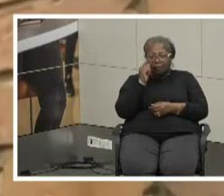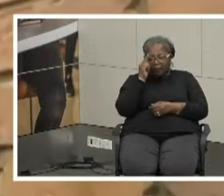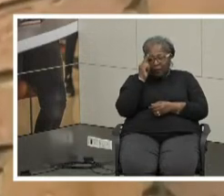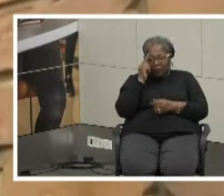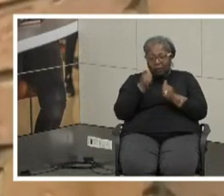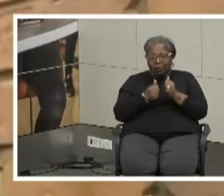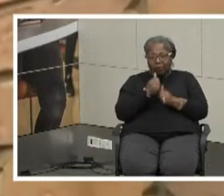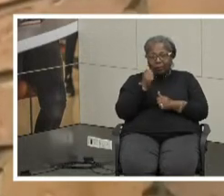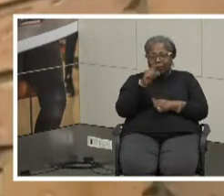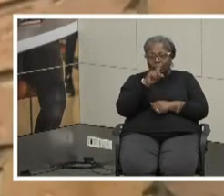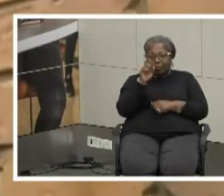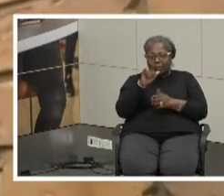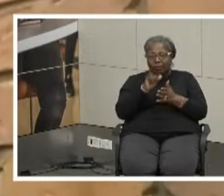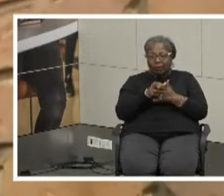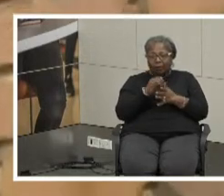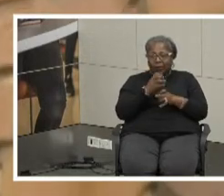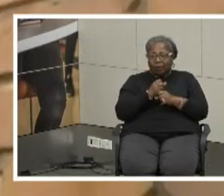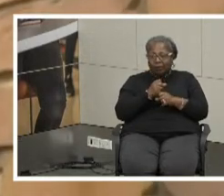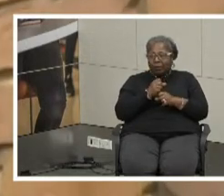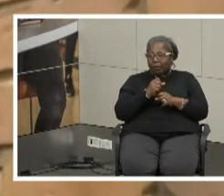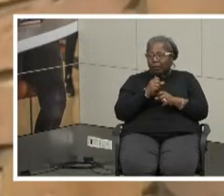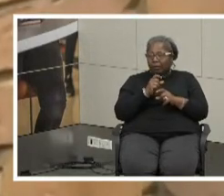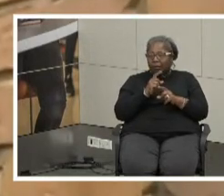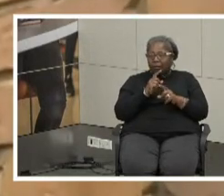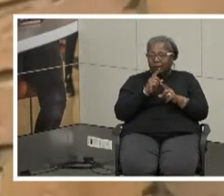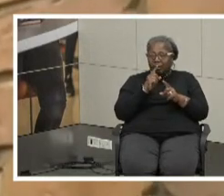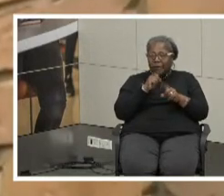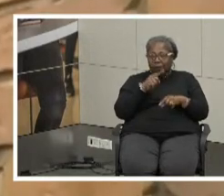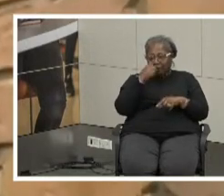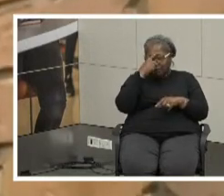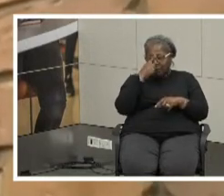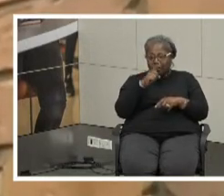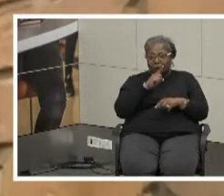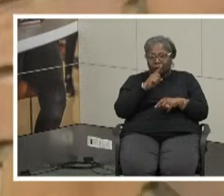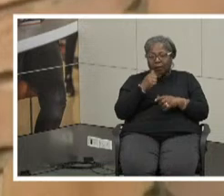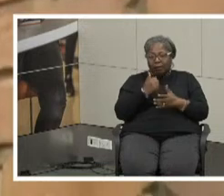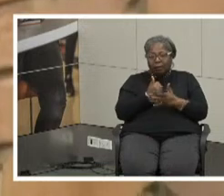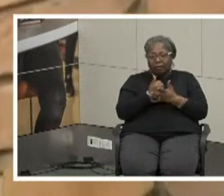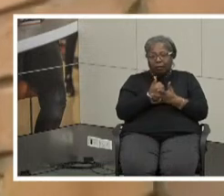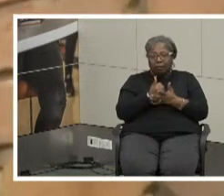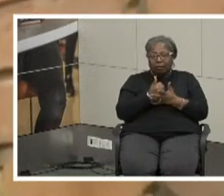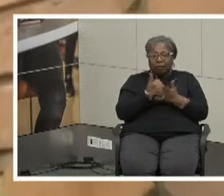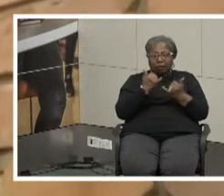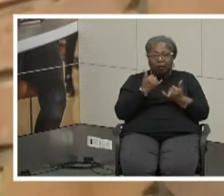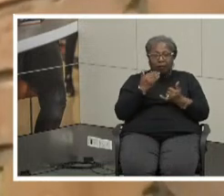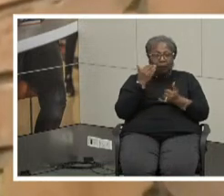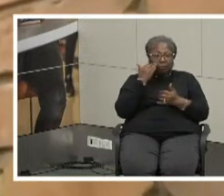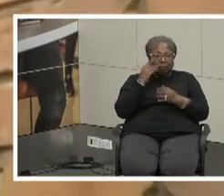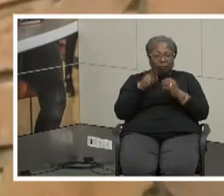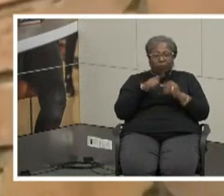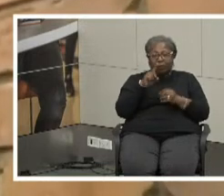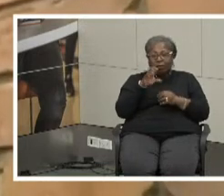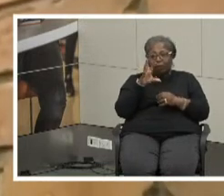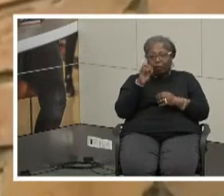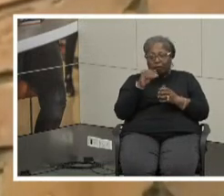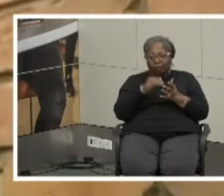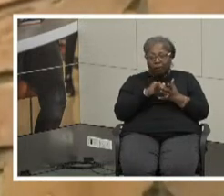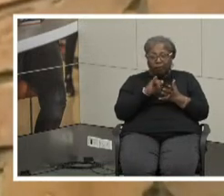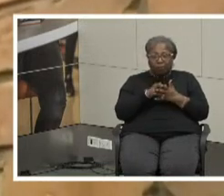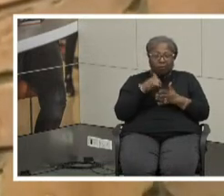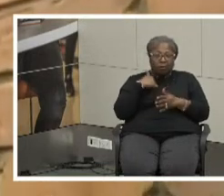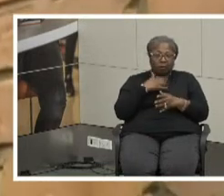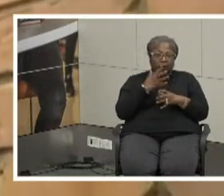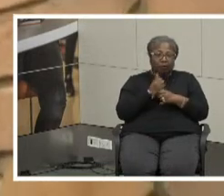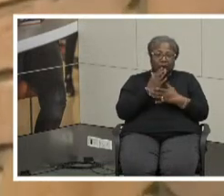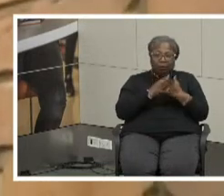mostly the questions kind of got to the root um I think it would be helpful now that we know it's about 150 that we get